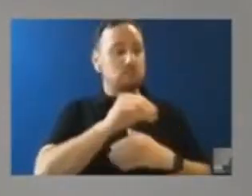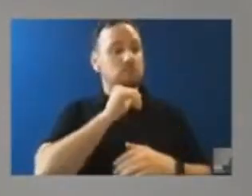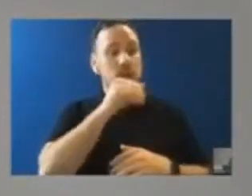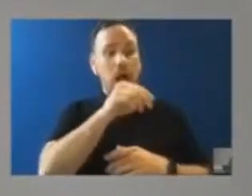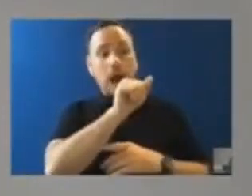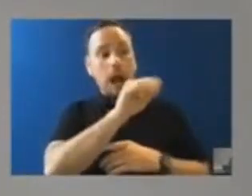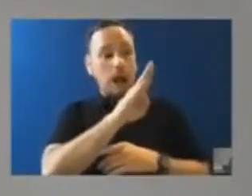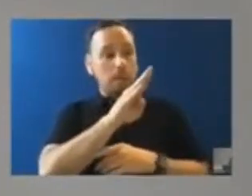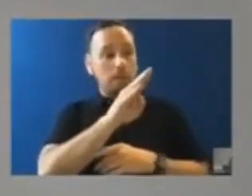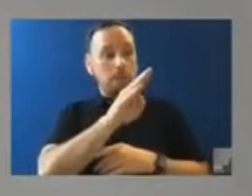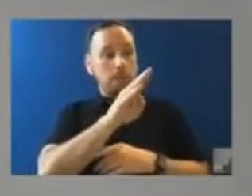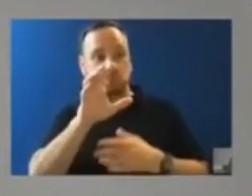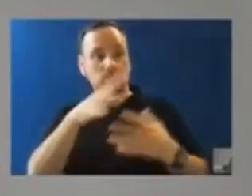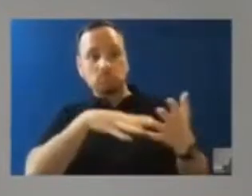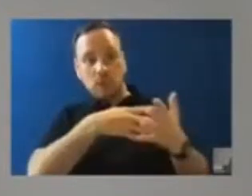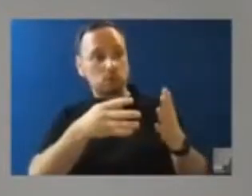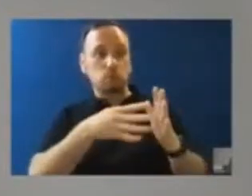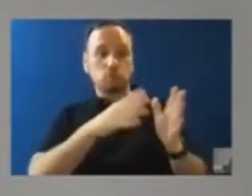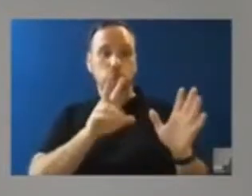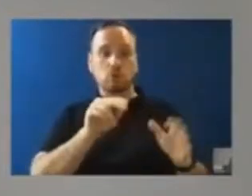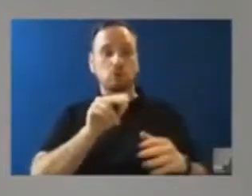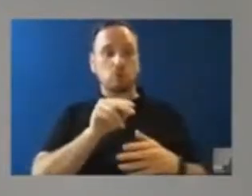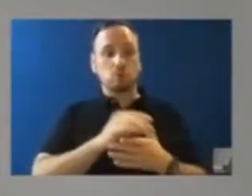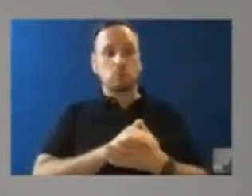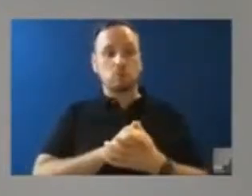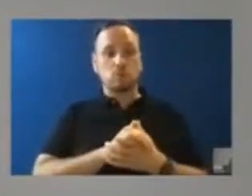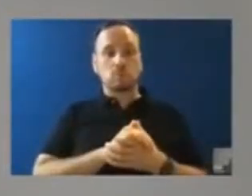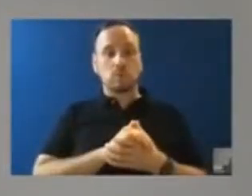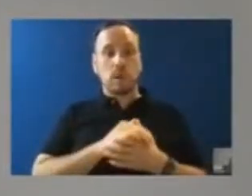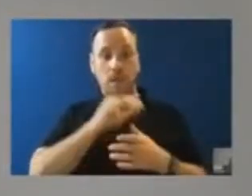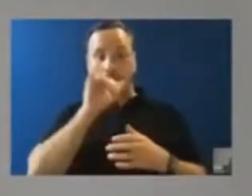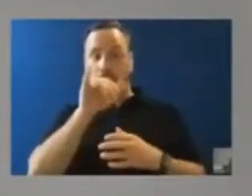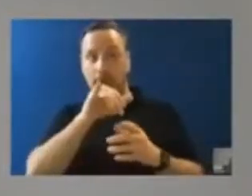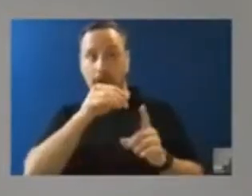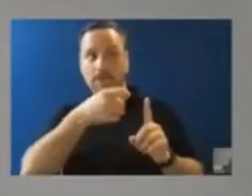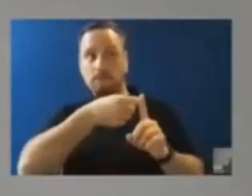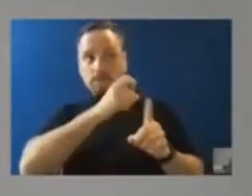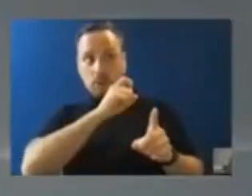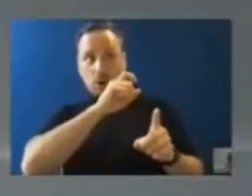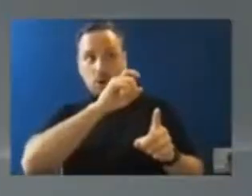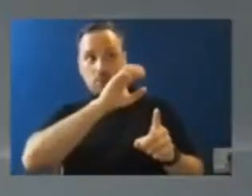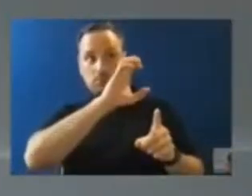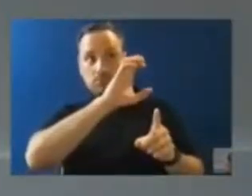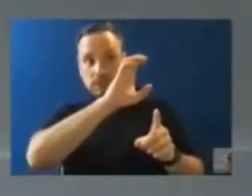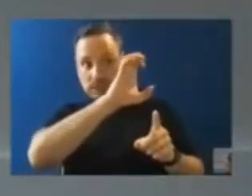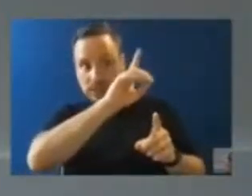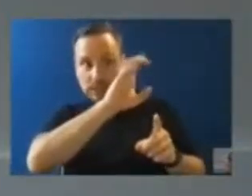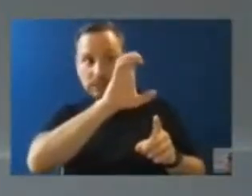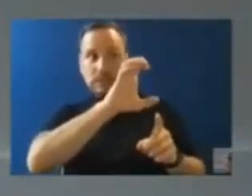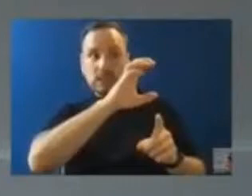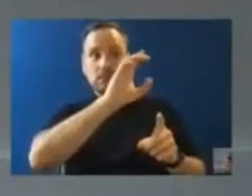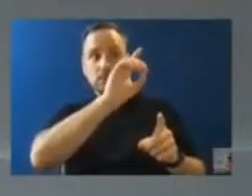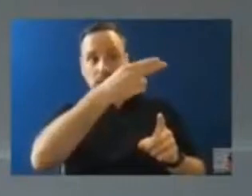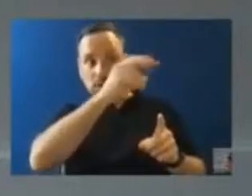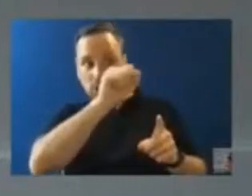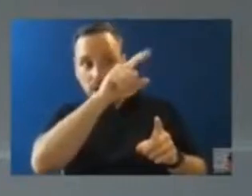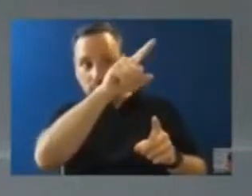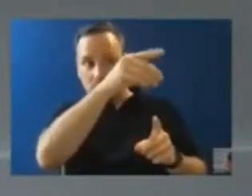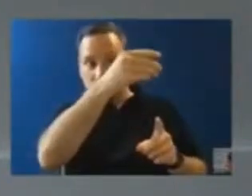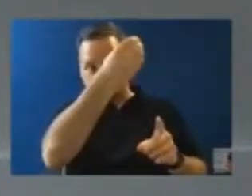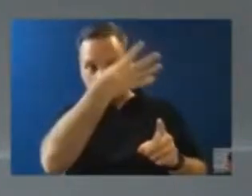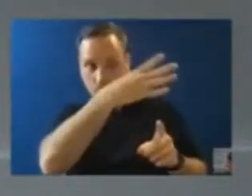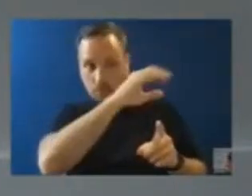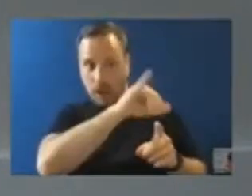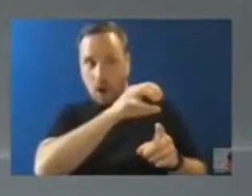ma'am. DHHS and CDC guidance. Yes, ma'am. All right, thank you, that's all I've got. So I guess we can move on to